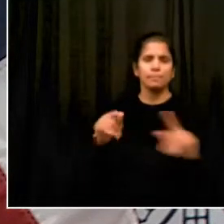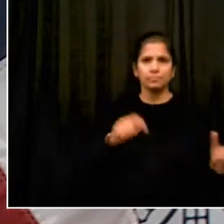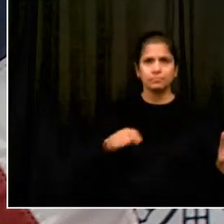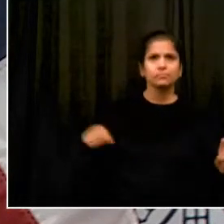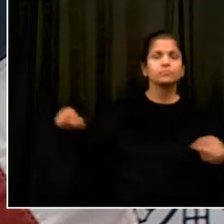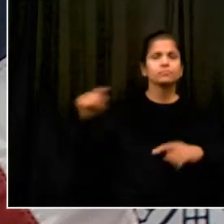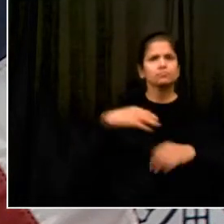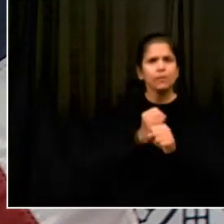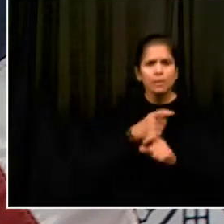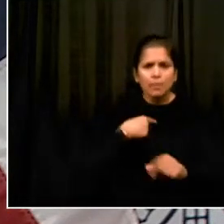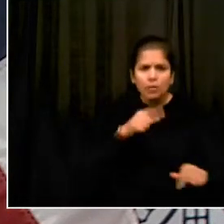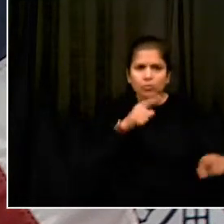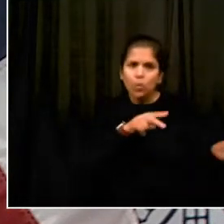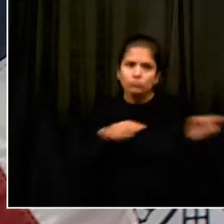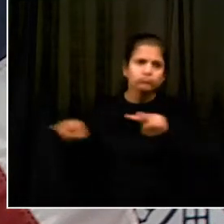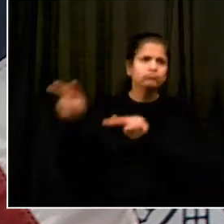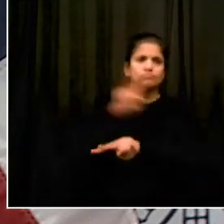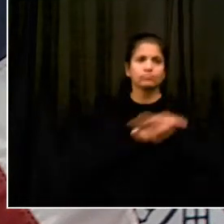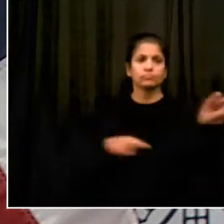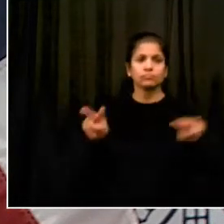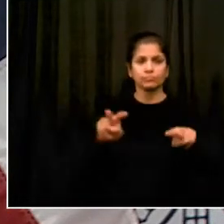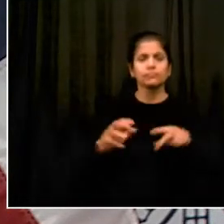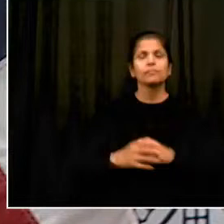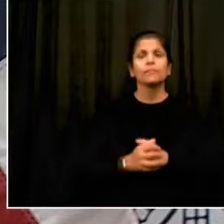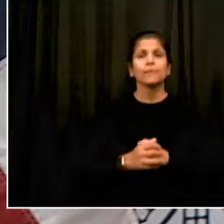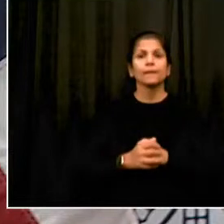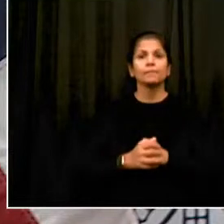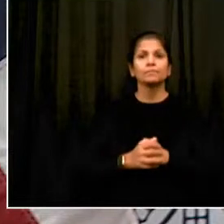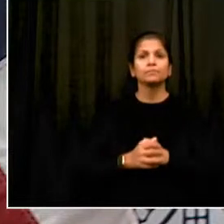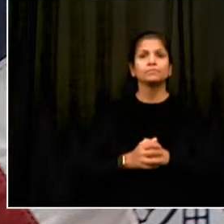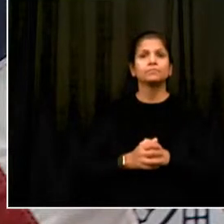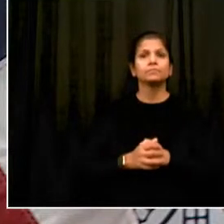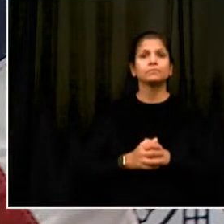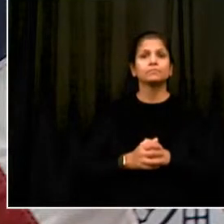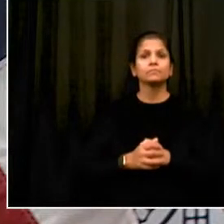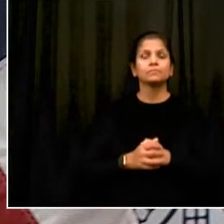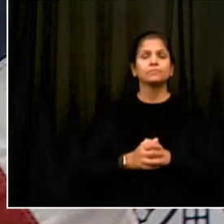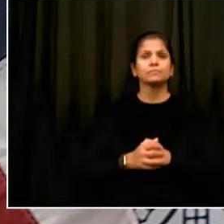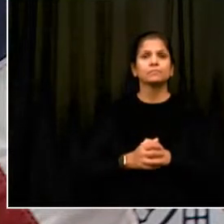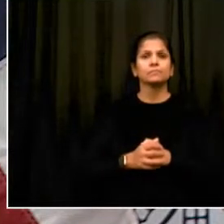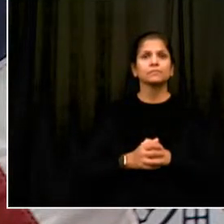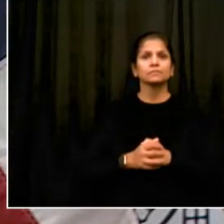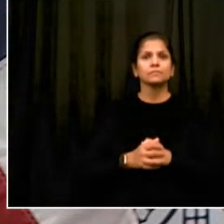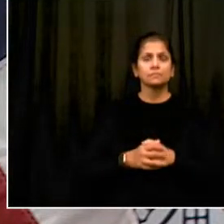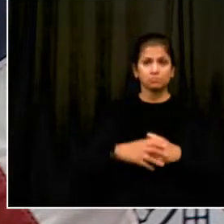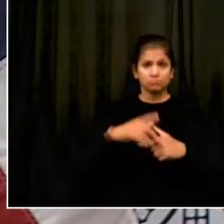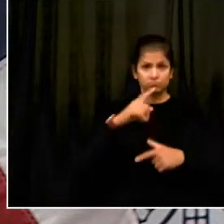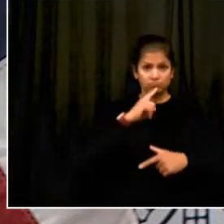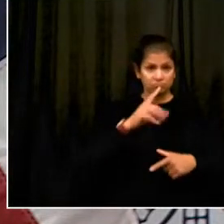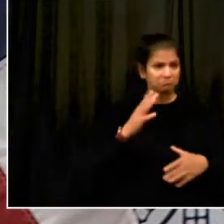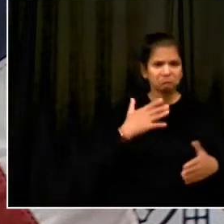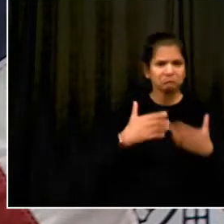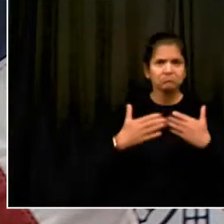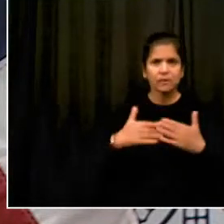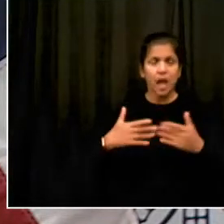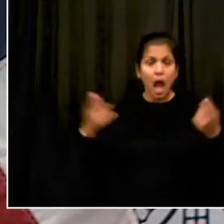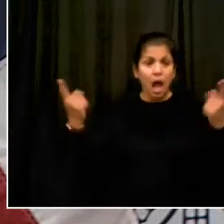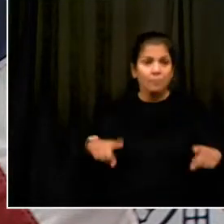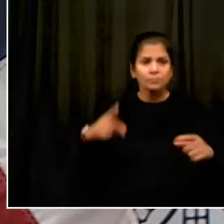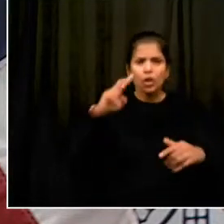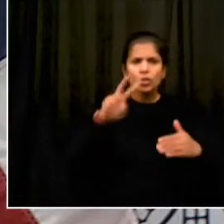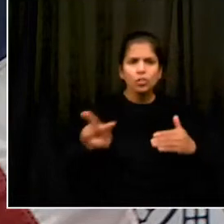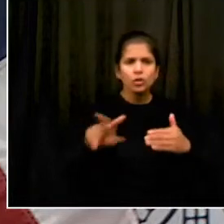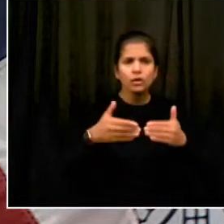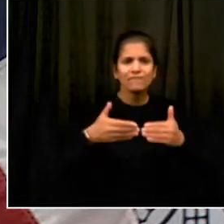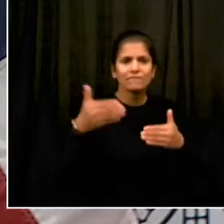whatever happens ahead, we want this to be the plan going forward, because we now believe we know what